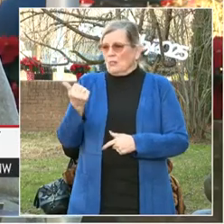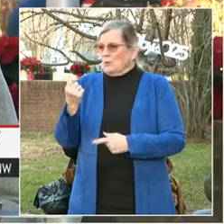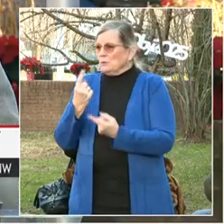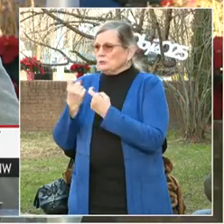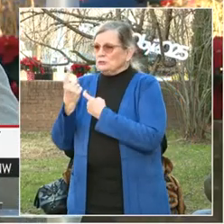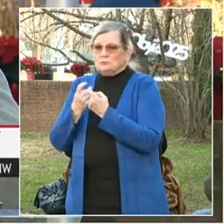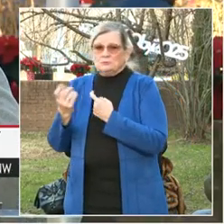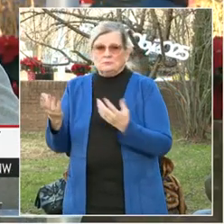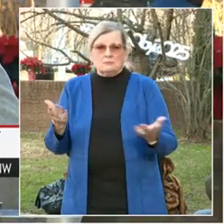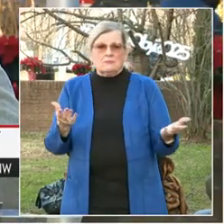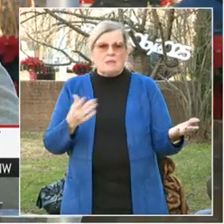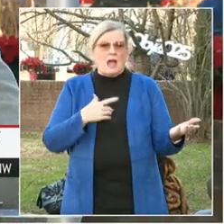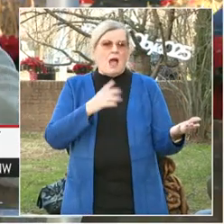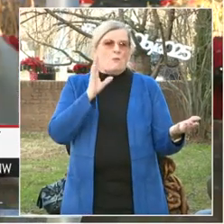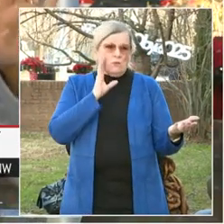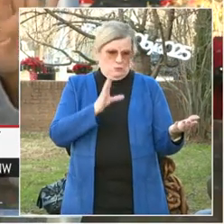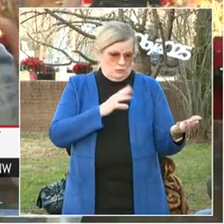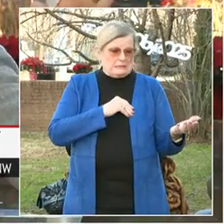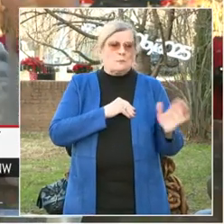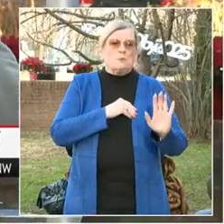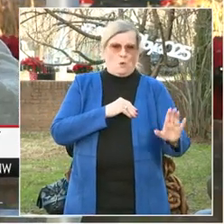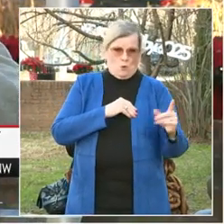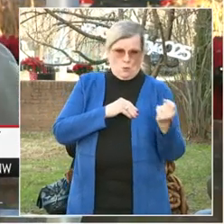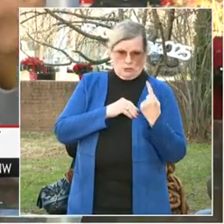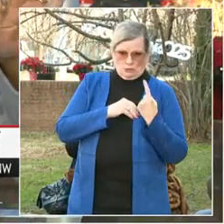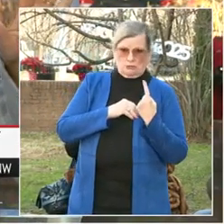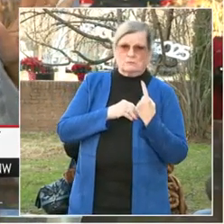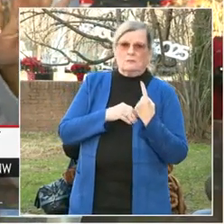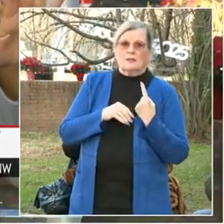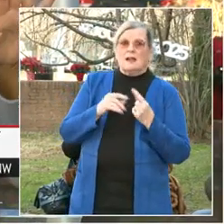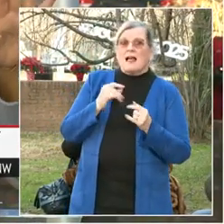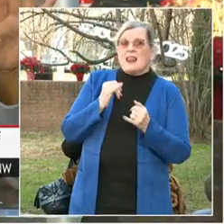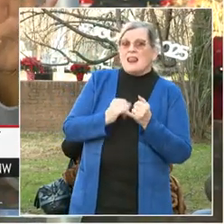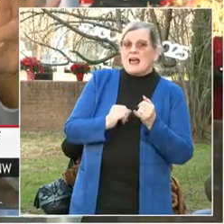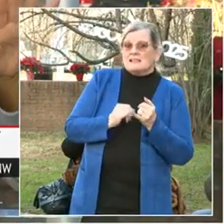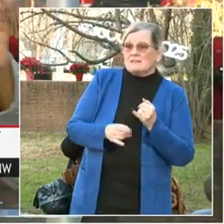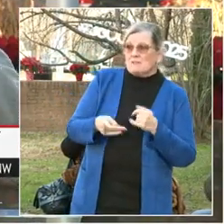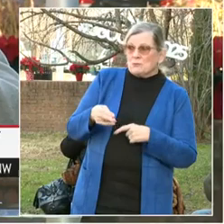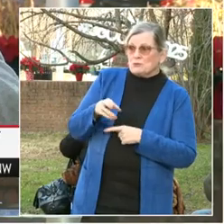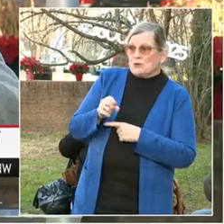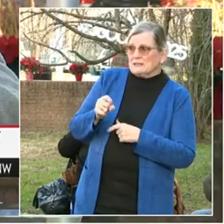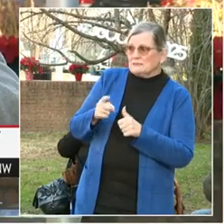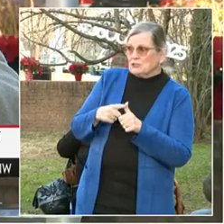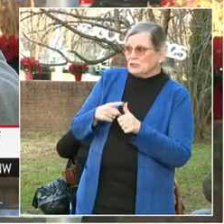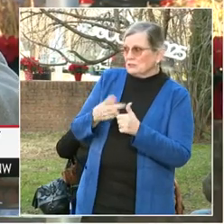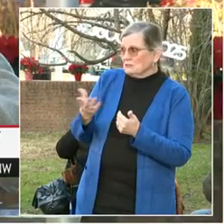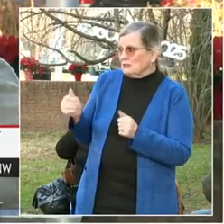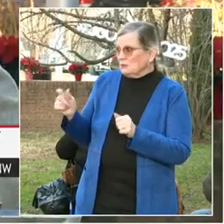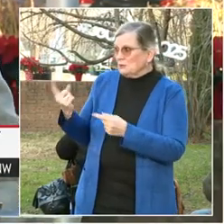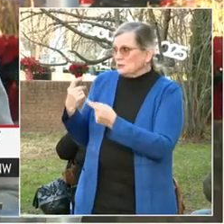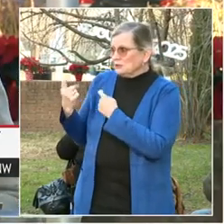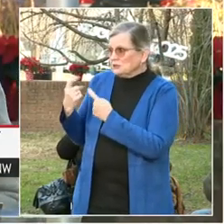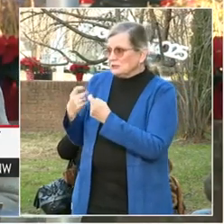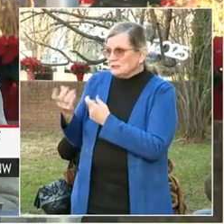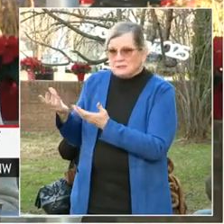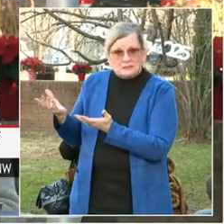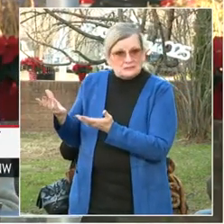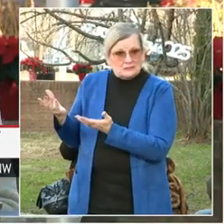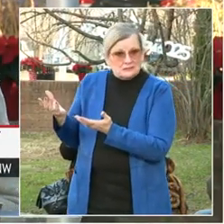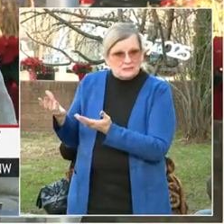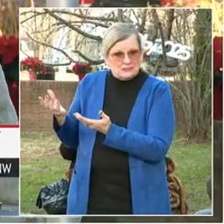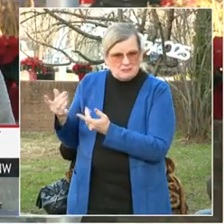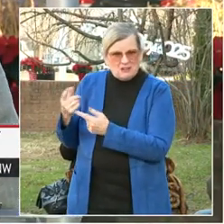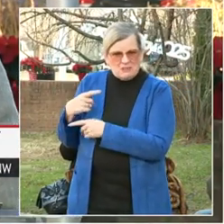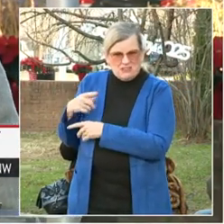Okay, I'll take your question, and then last call for the press. Ma'am, let me come back to you when I finish the press